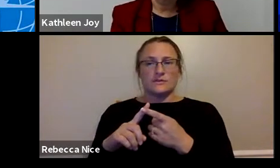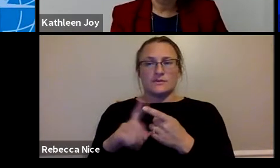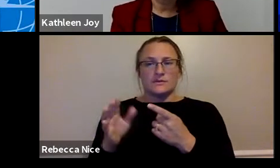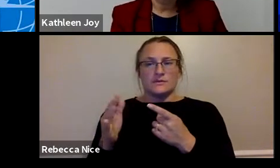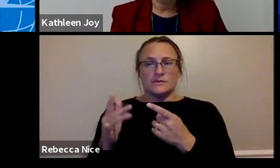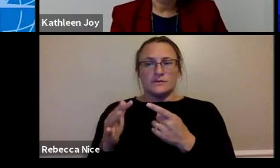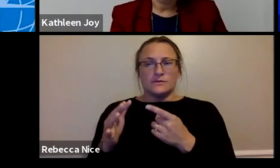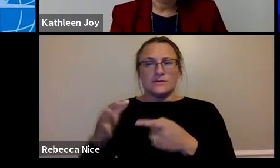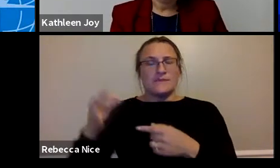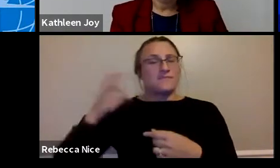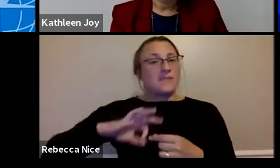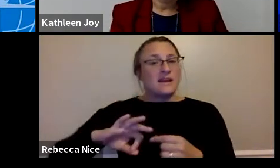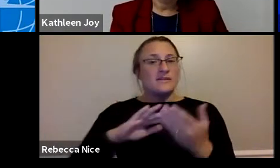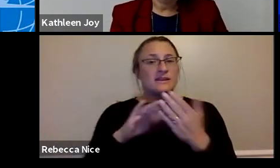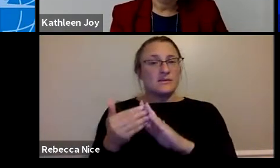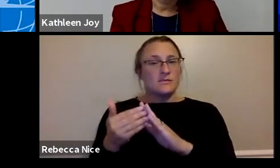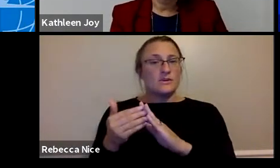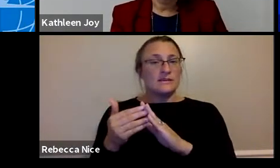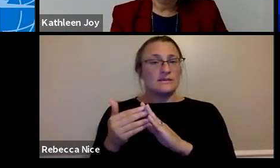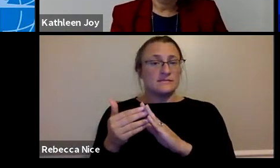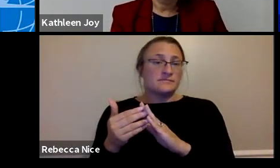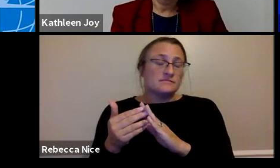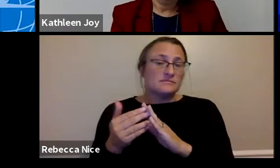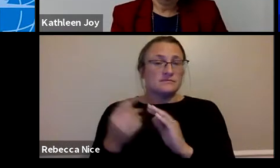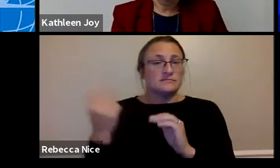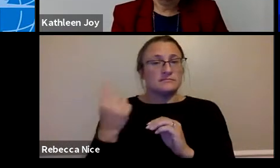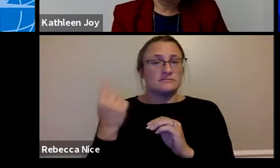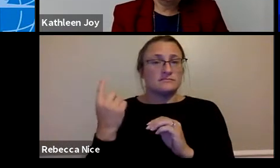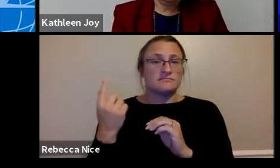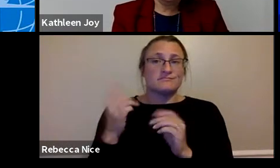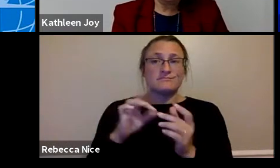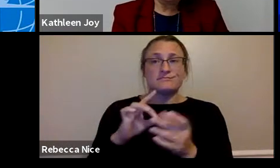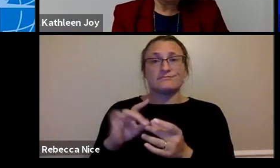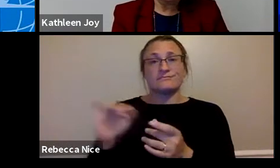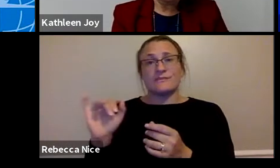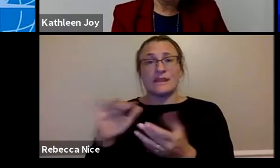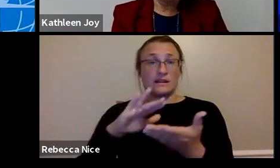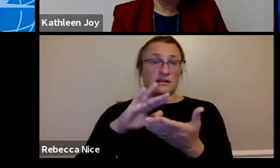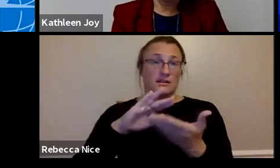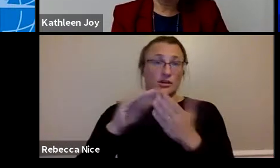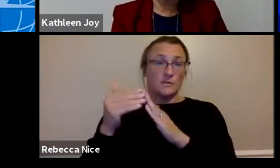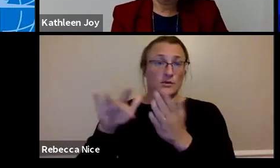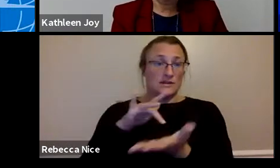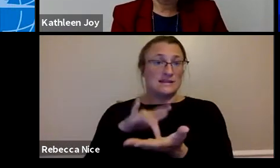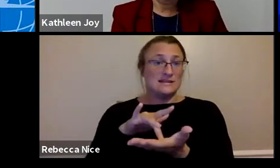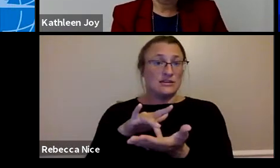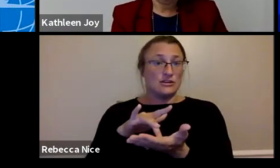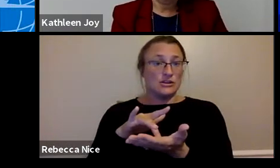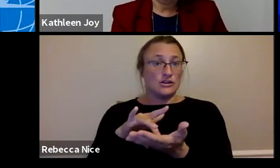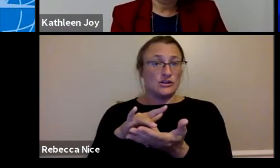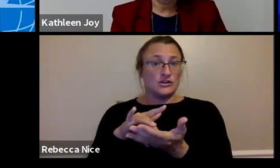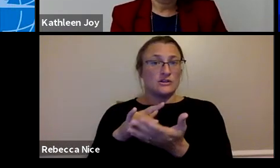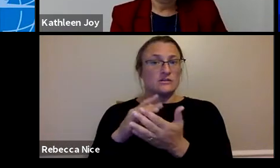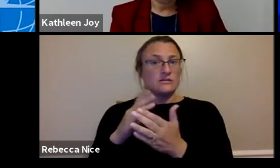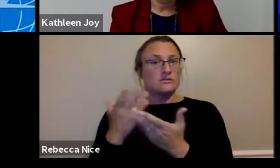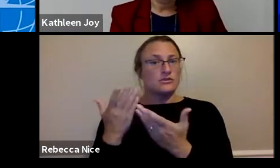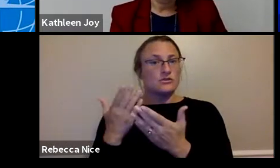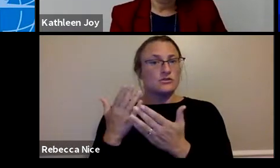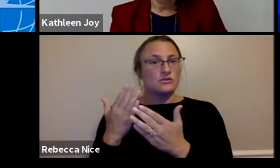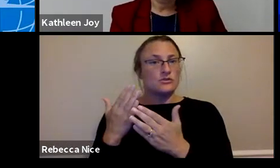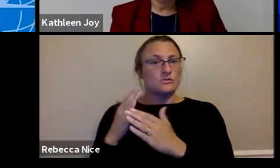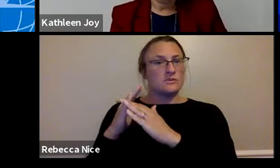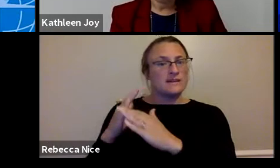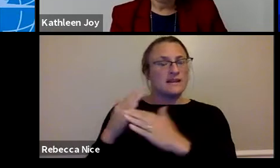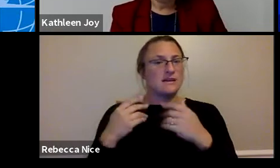benefiting the community as something that will be in respect to community center, to protect those and to help